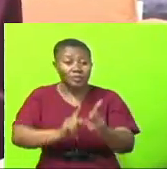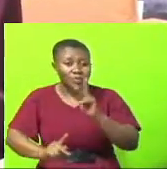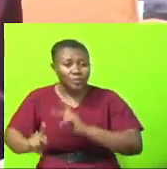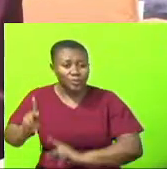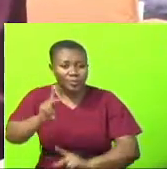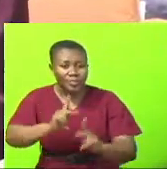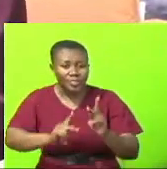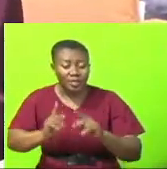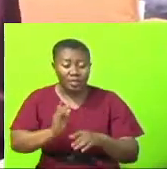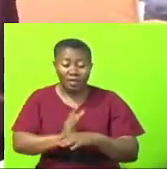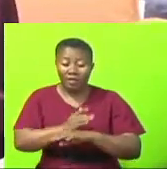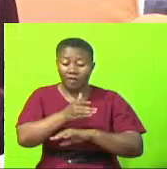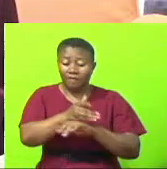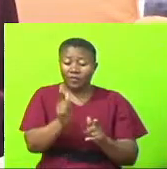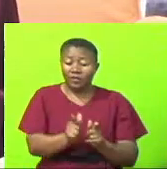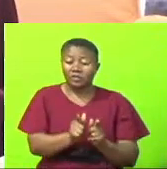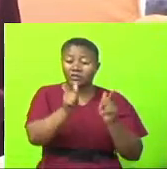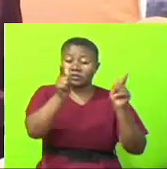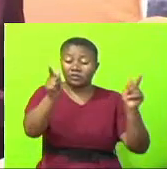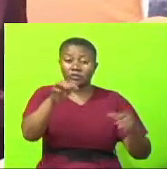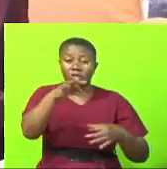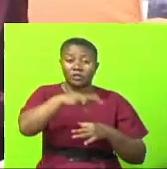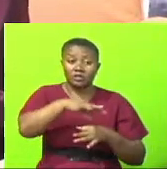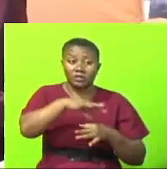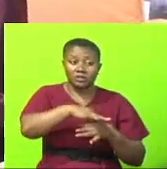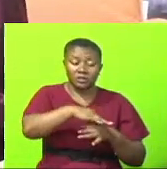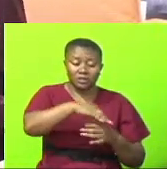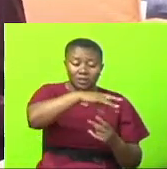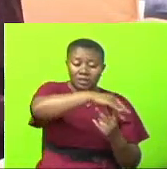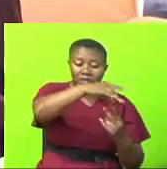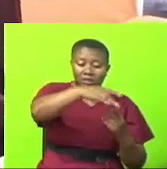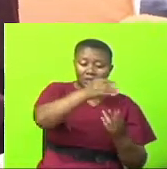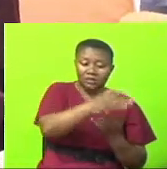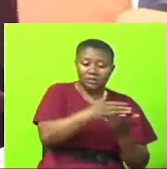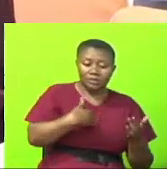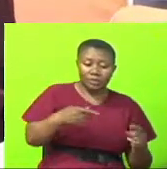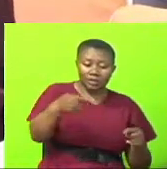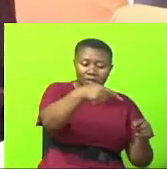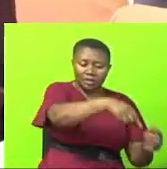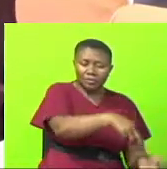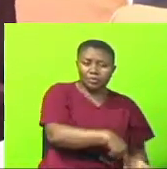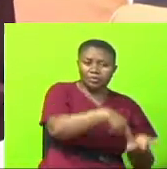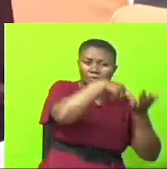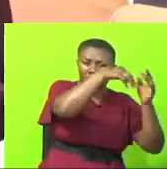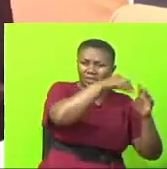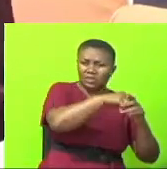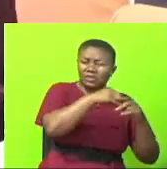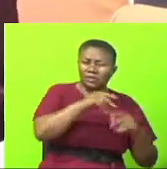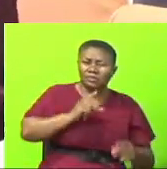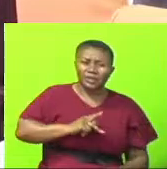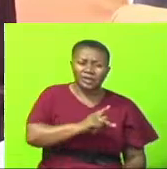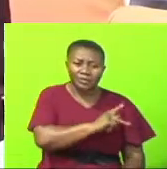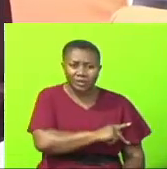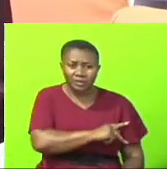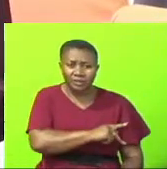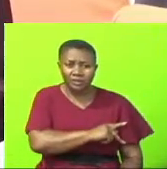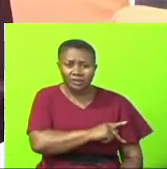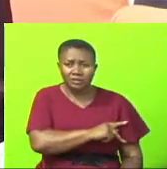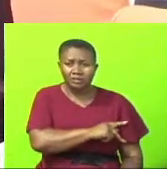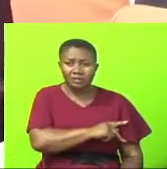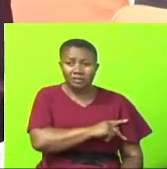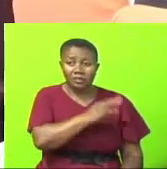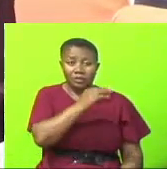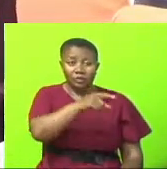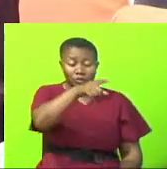general election, elect somebody to come and represent them in this August House. It is the same people, if you stand as an